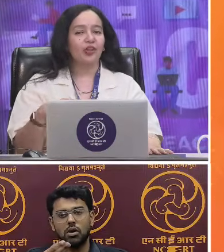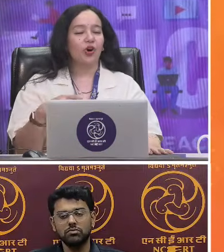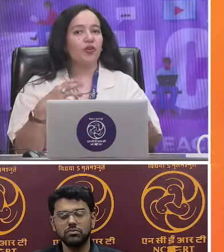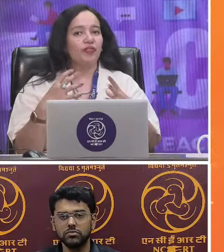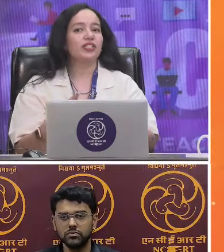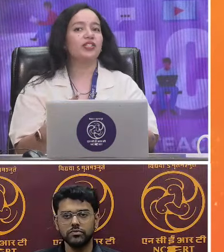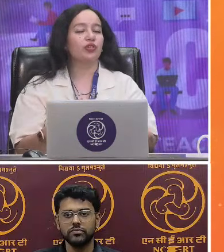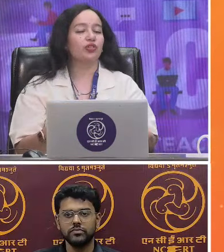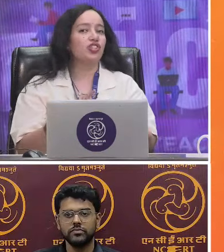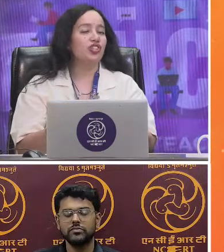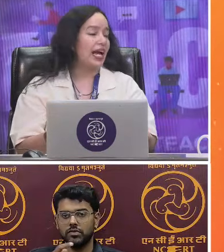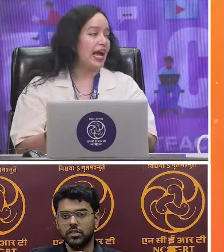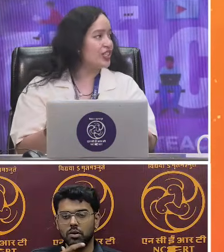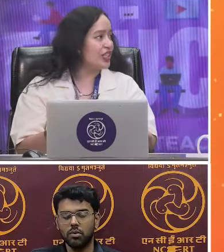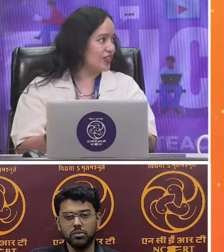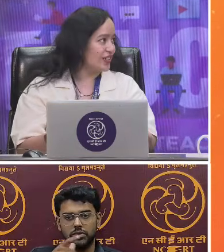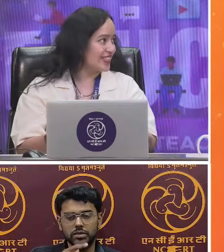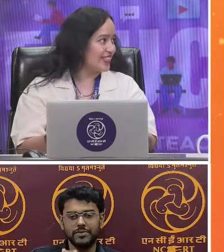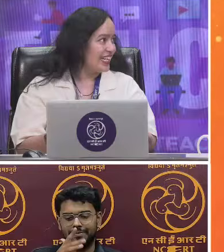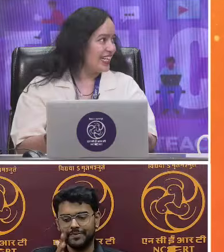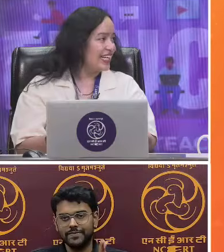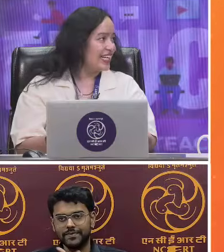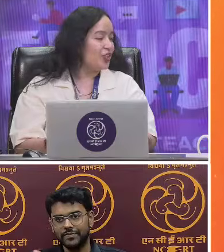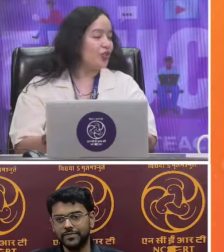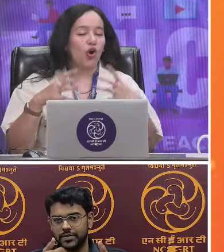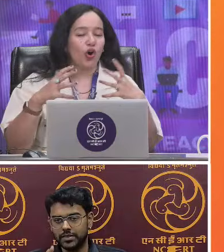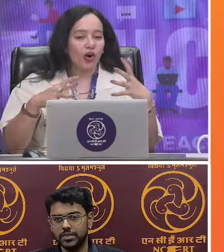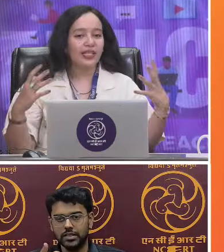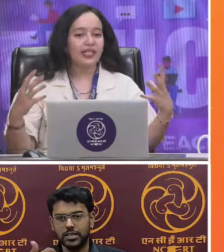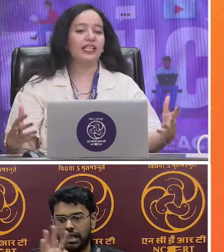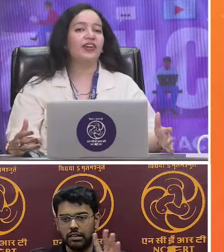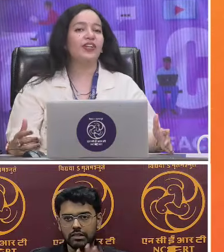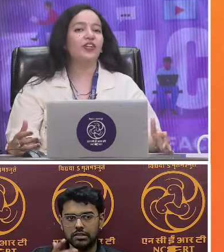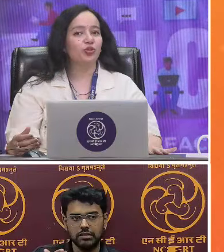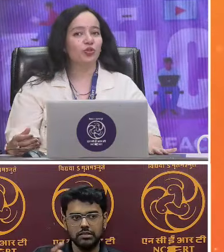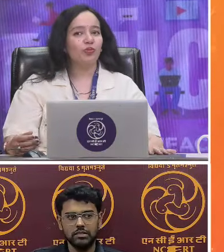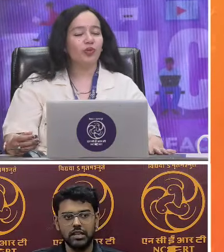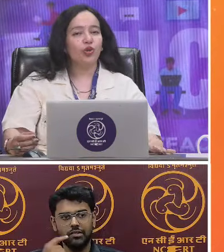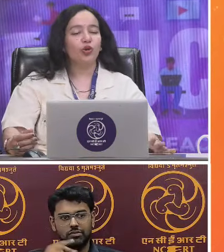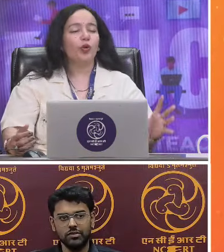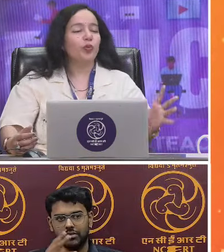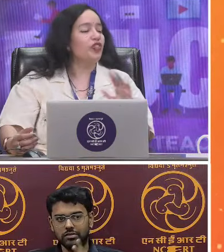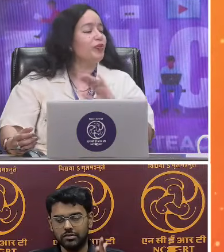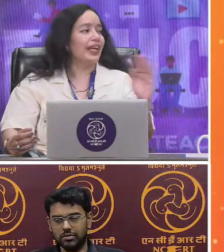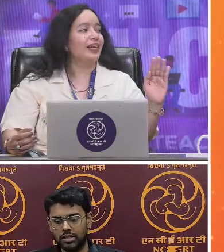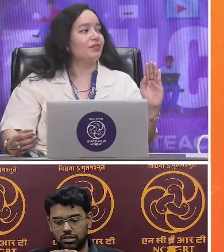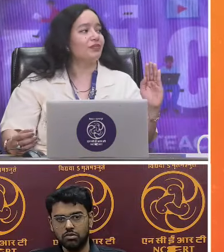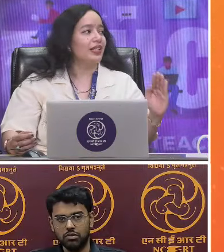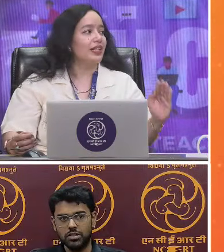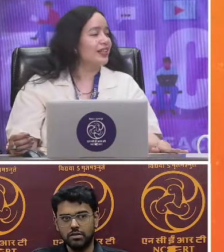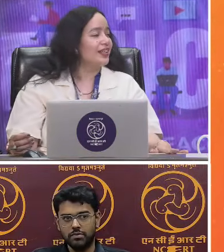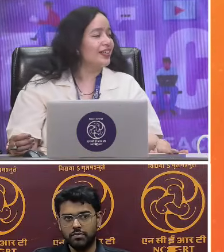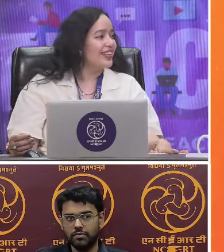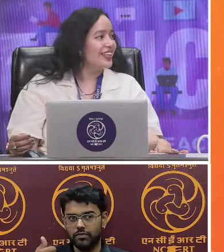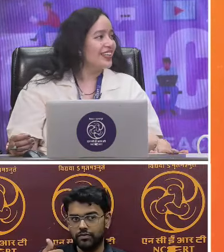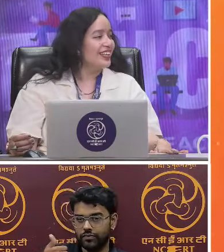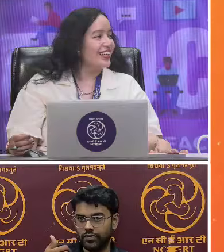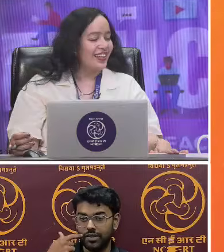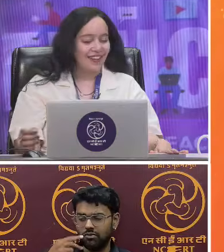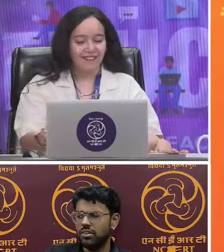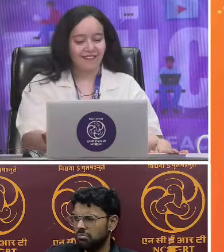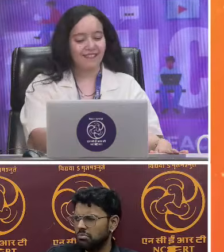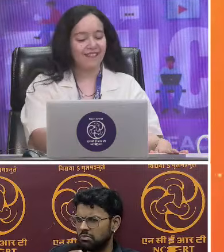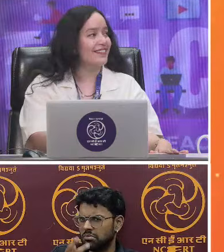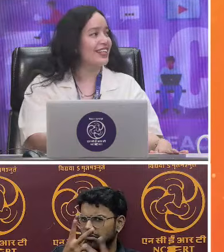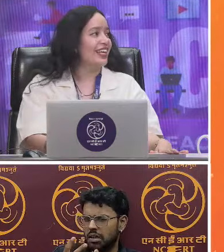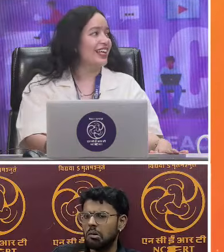and always use good hand gestures. Wow. All these things, when you do, your output will be like. And ma'am, sometimes people are very